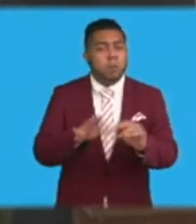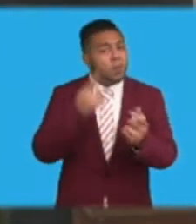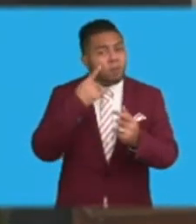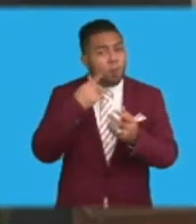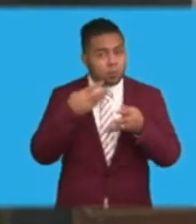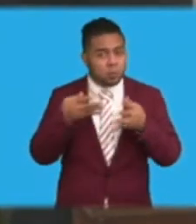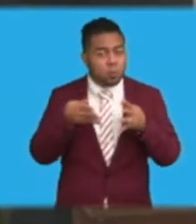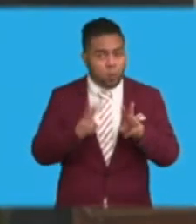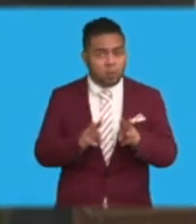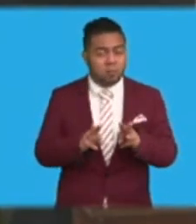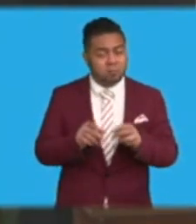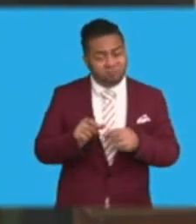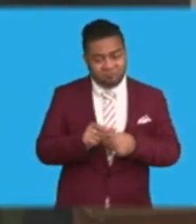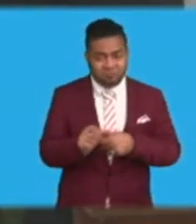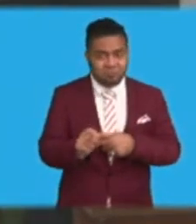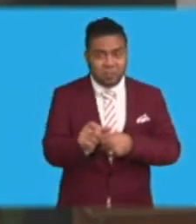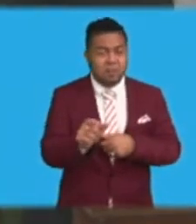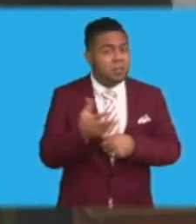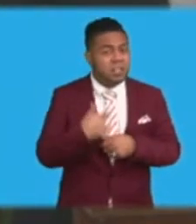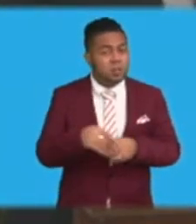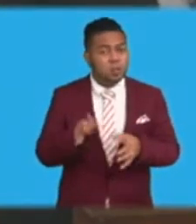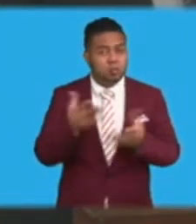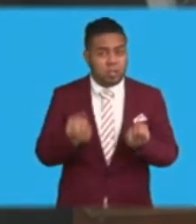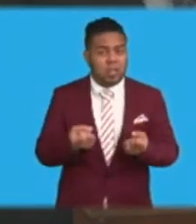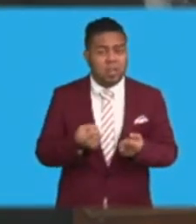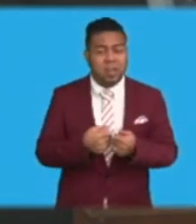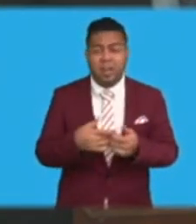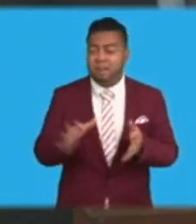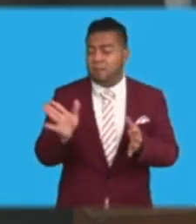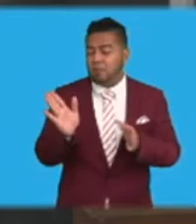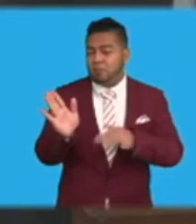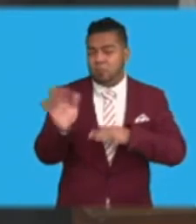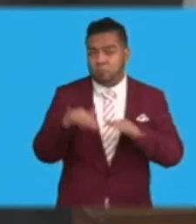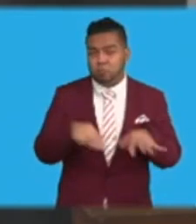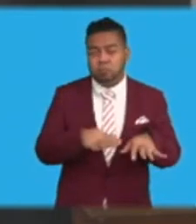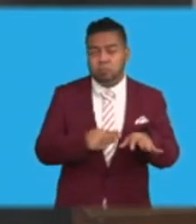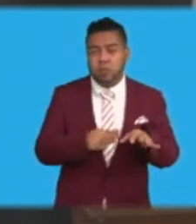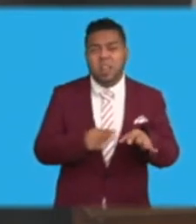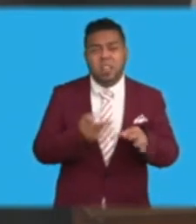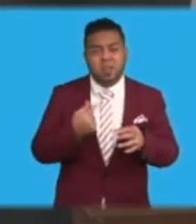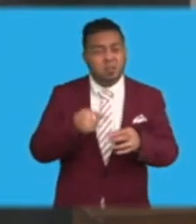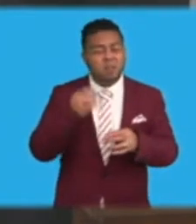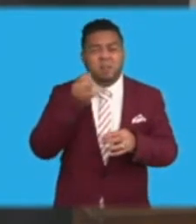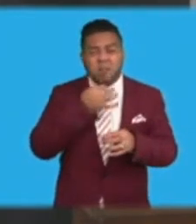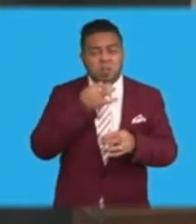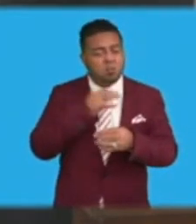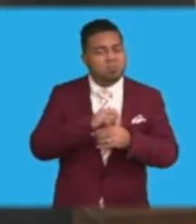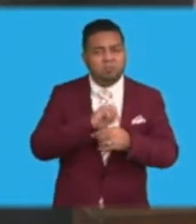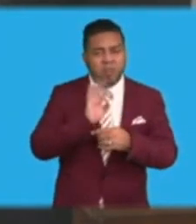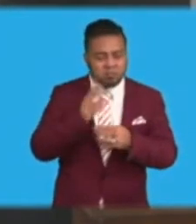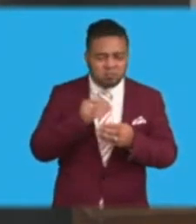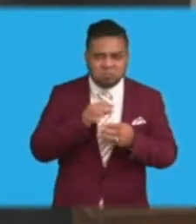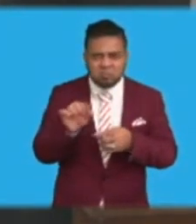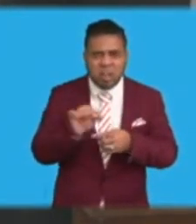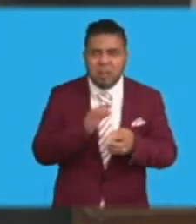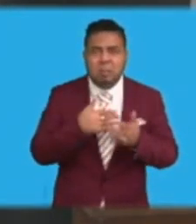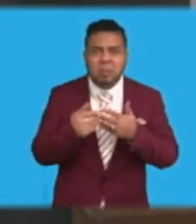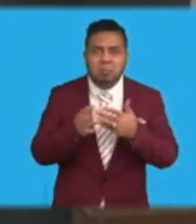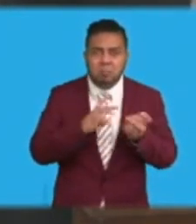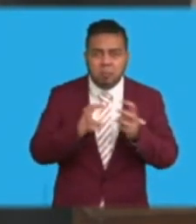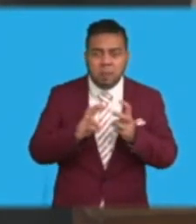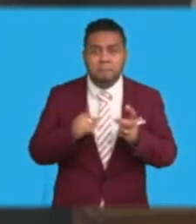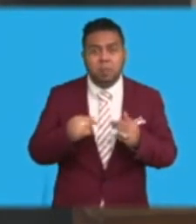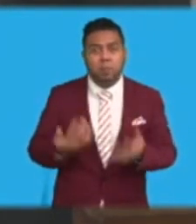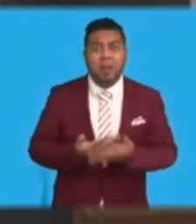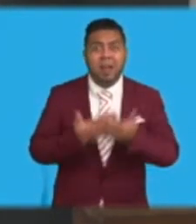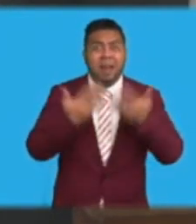benign, but in huge quantities it can be enormously destructive. It can be an enormously destructive force,